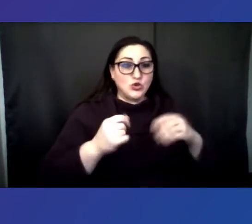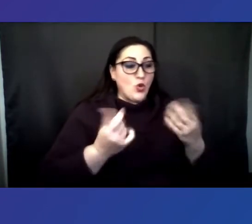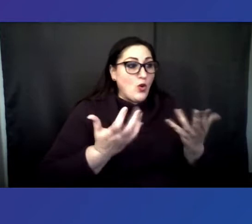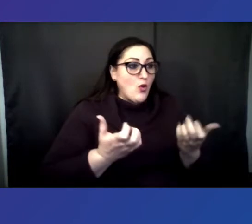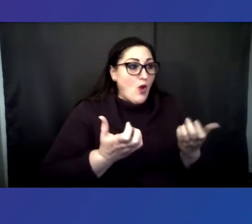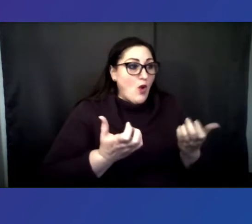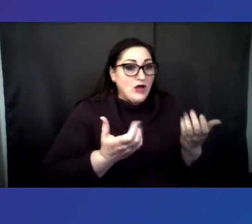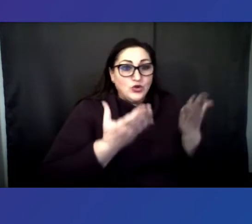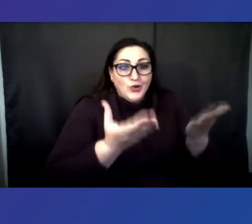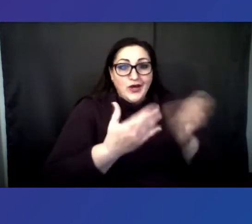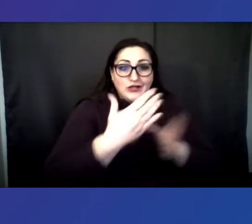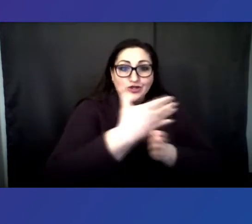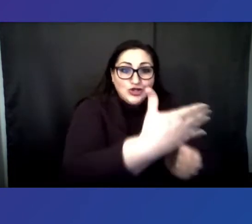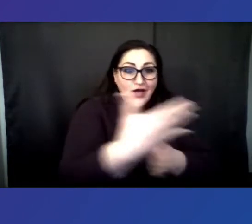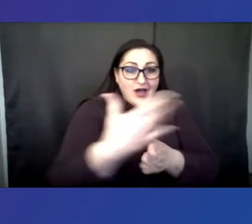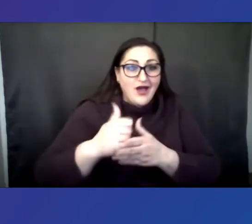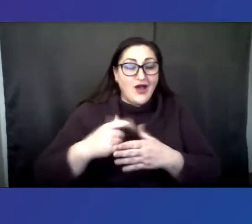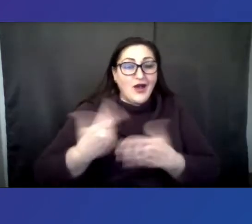on Twitter